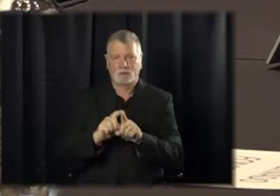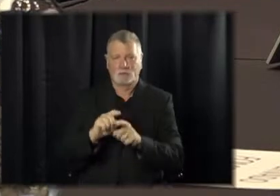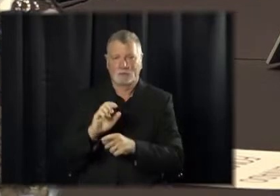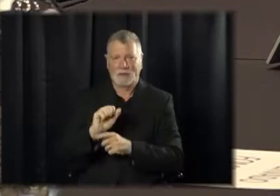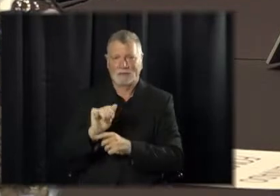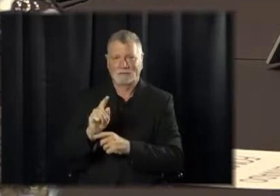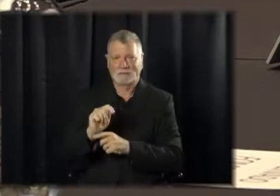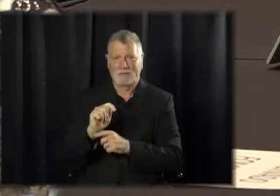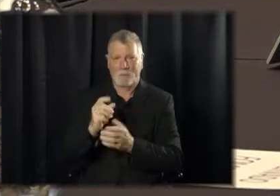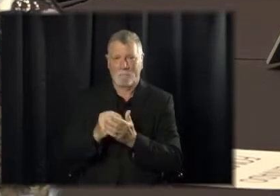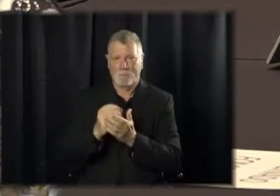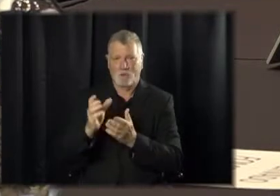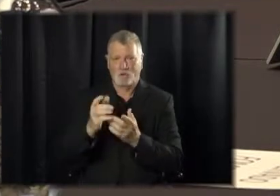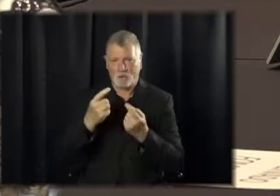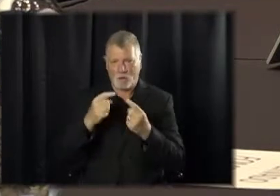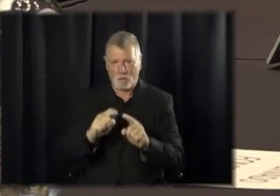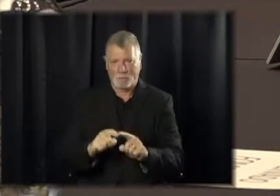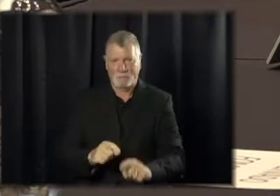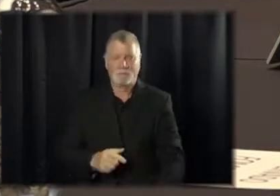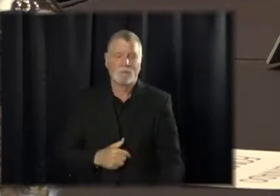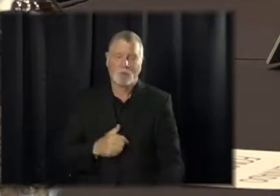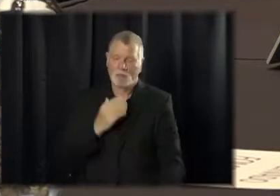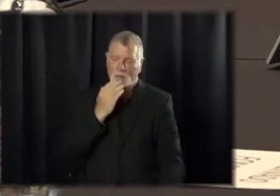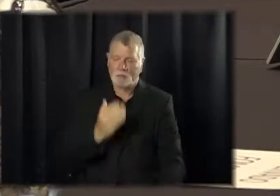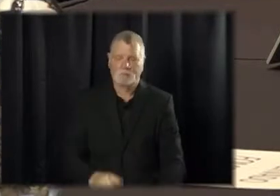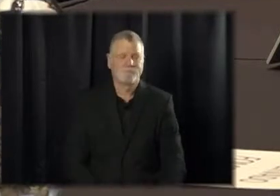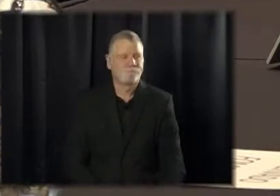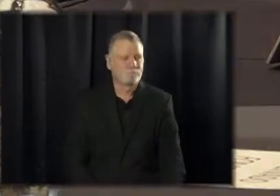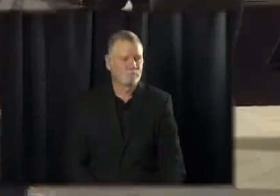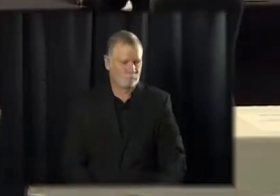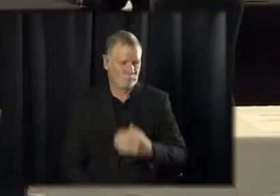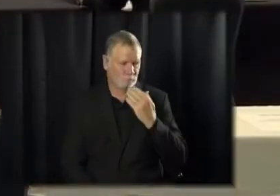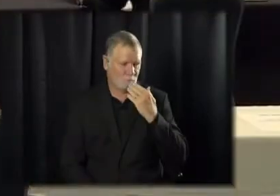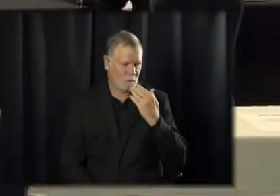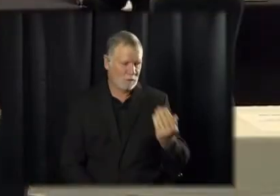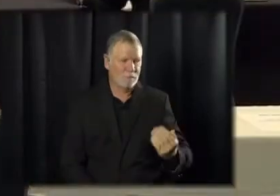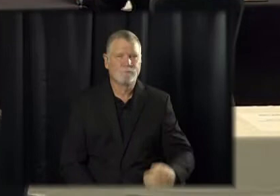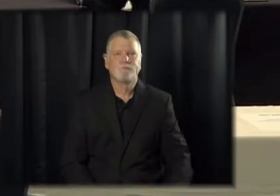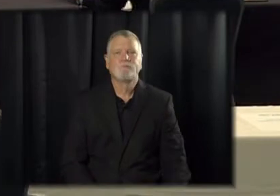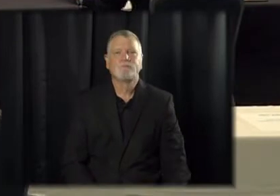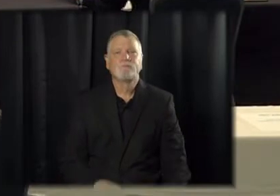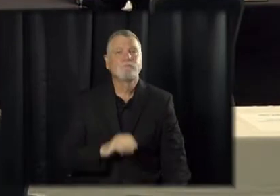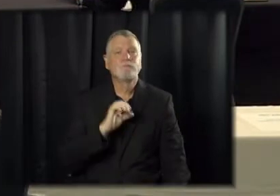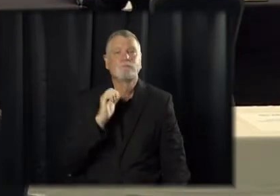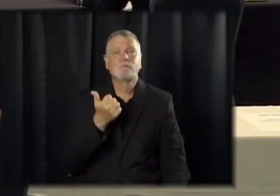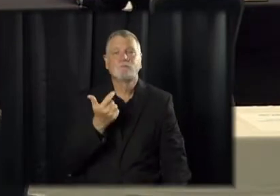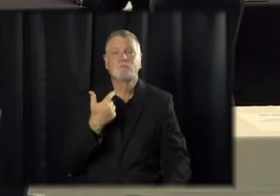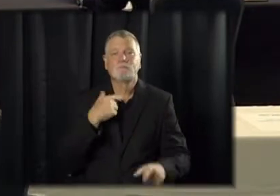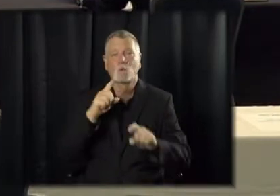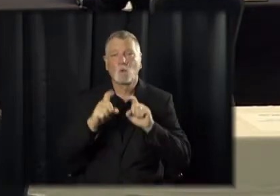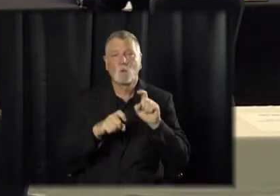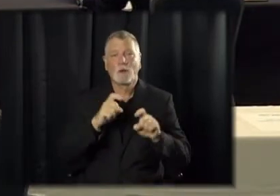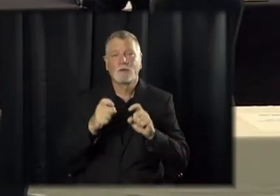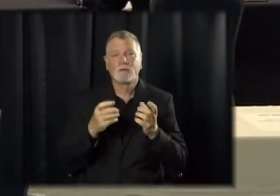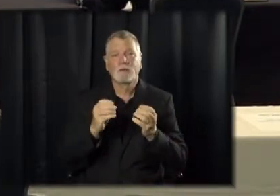purchase agreement. Thank you. Thank you, Alejandro. Are there any questions or comments on this